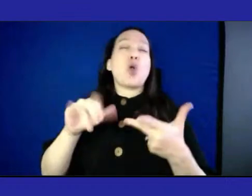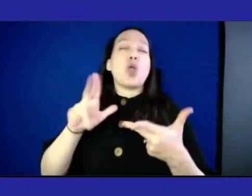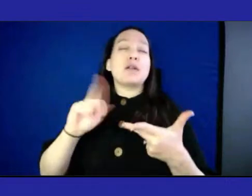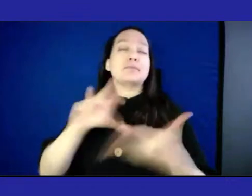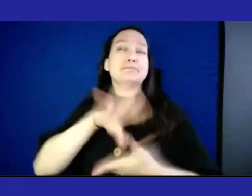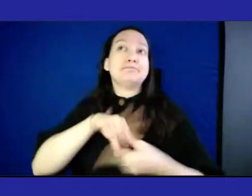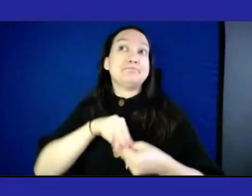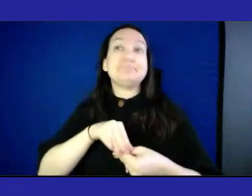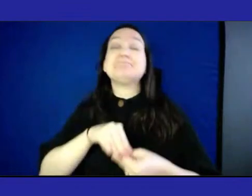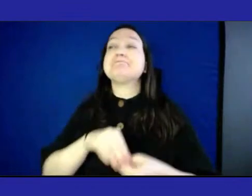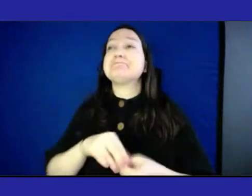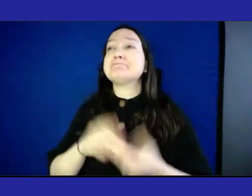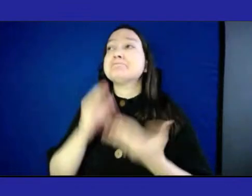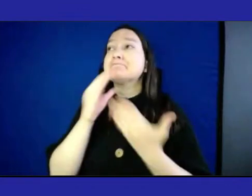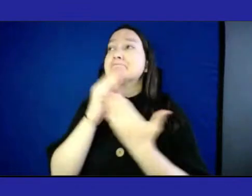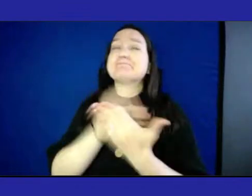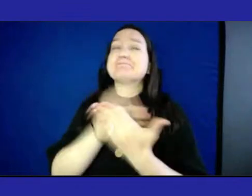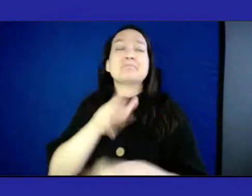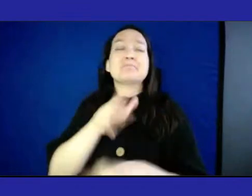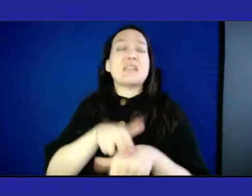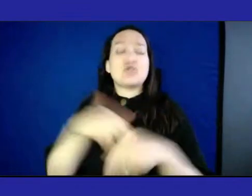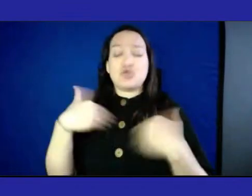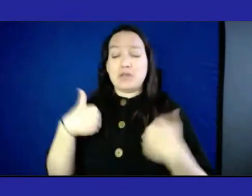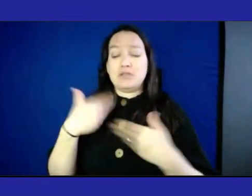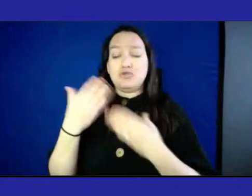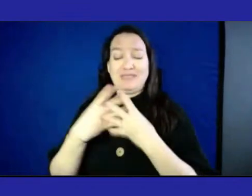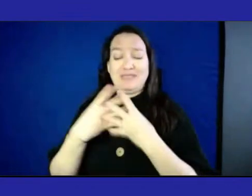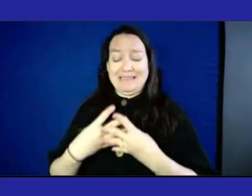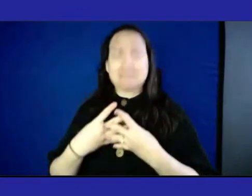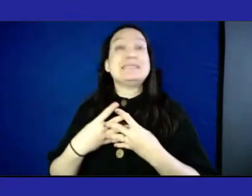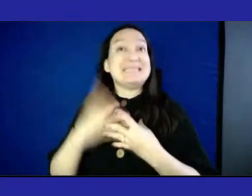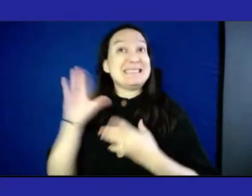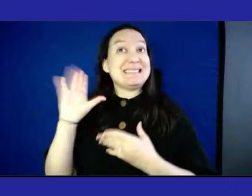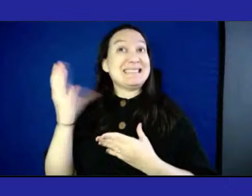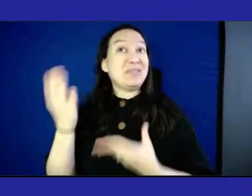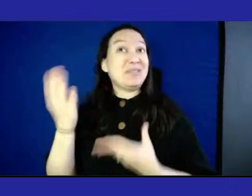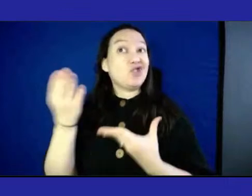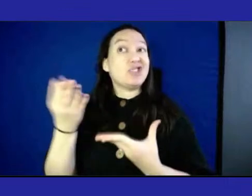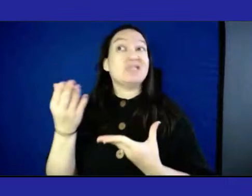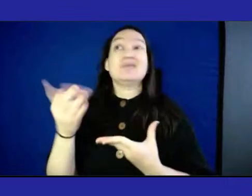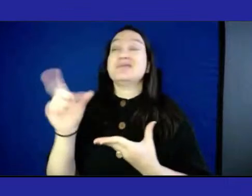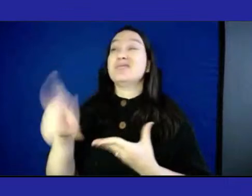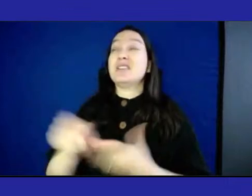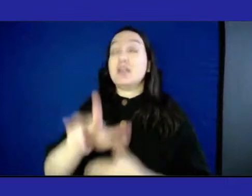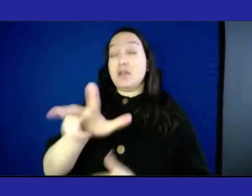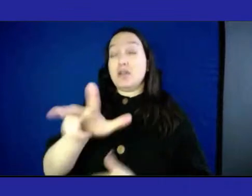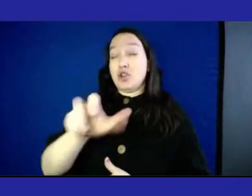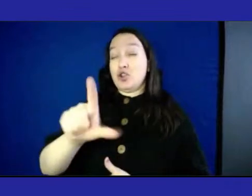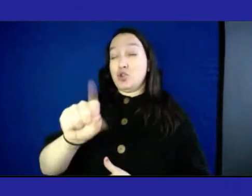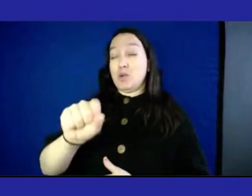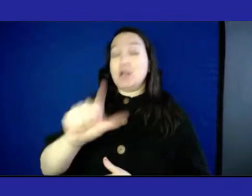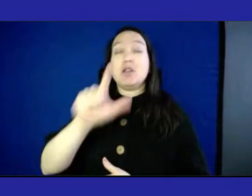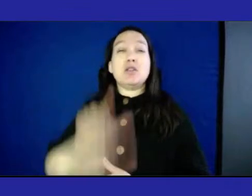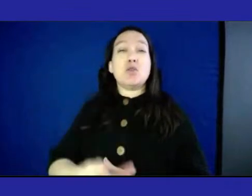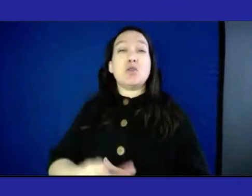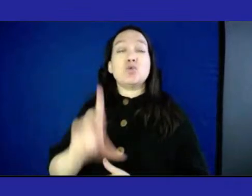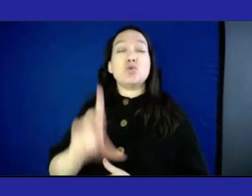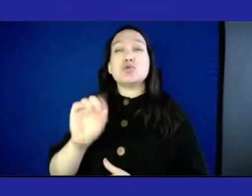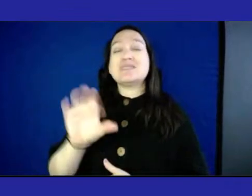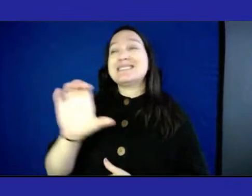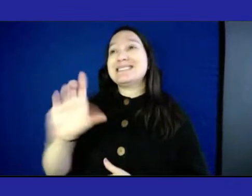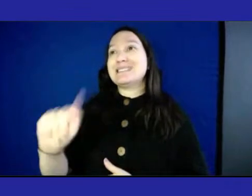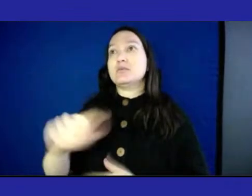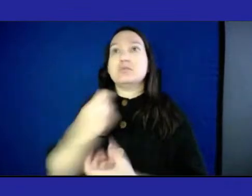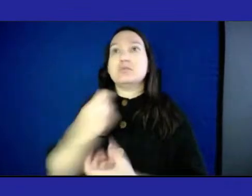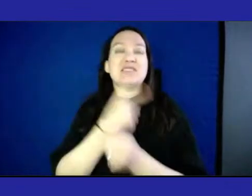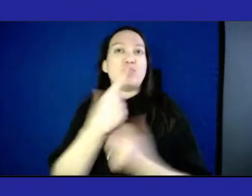from the National Lung Screening Trial suggested that it takes 320 low-dose CTs to save 1 life for